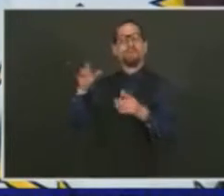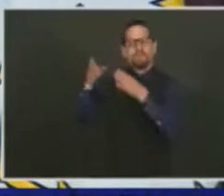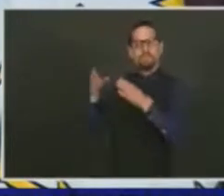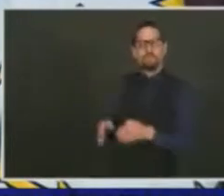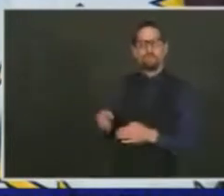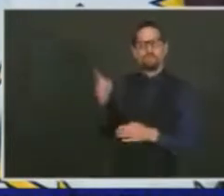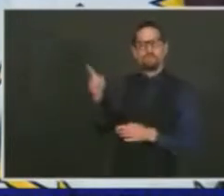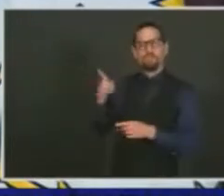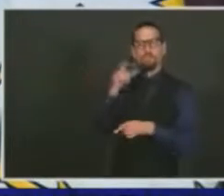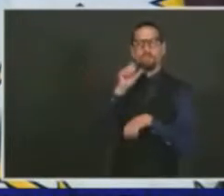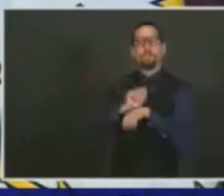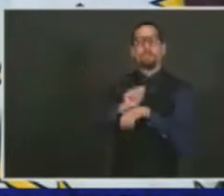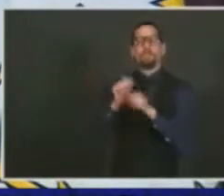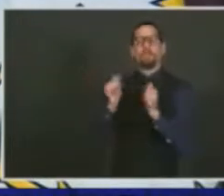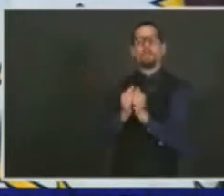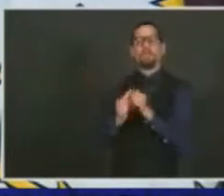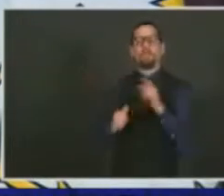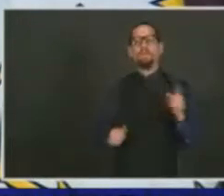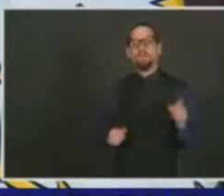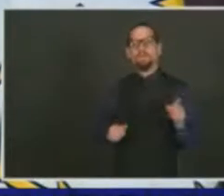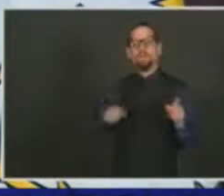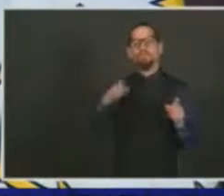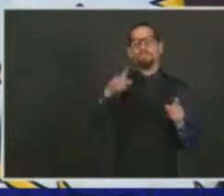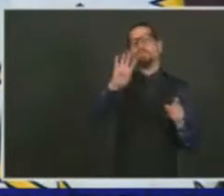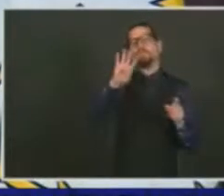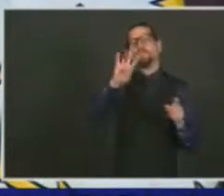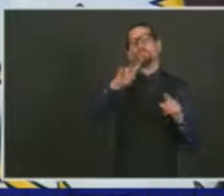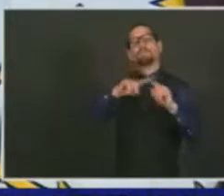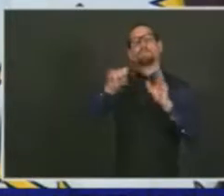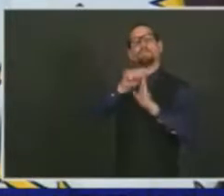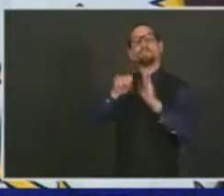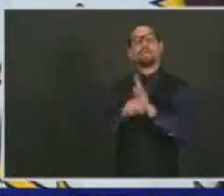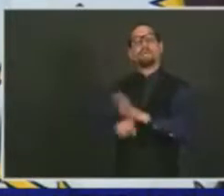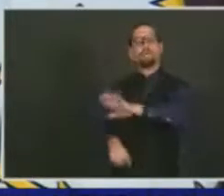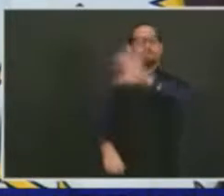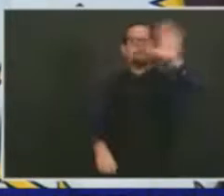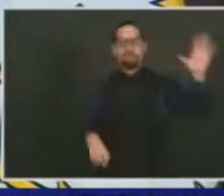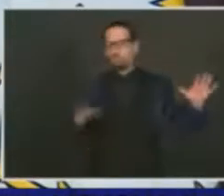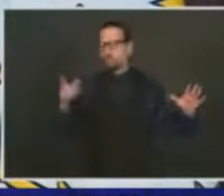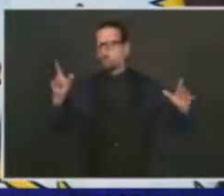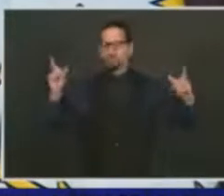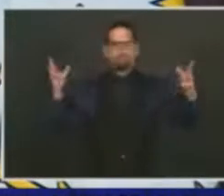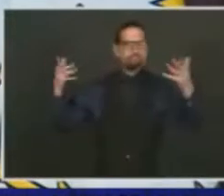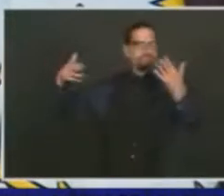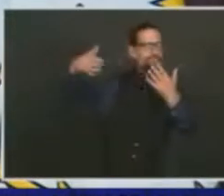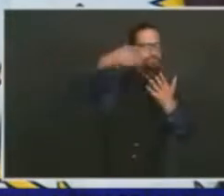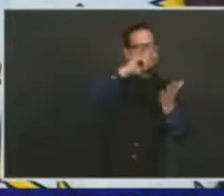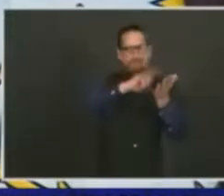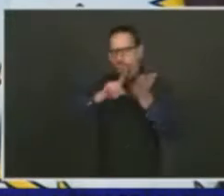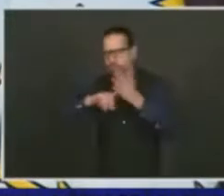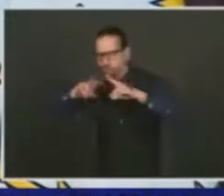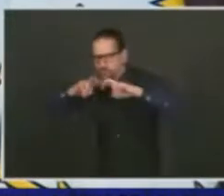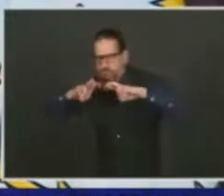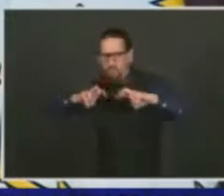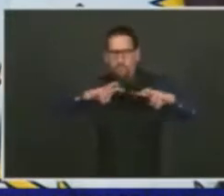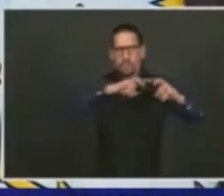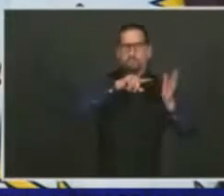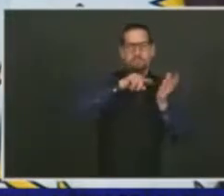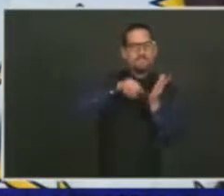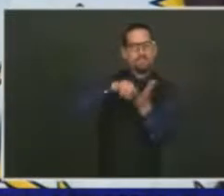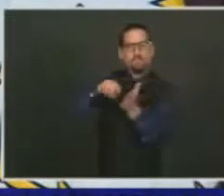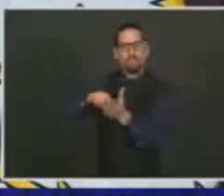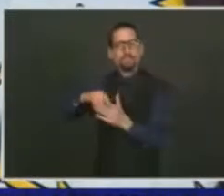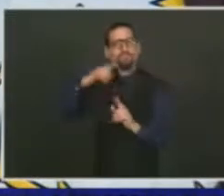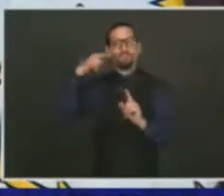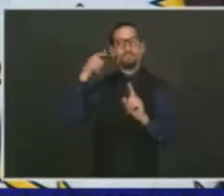in 47 states. And interestingly, she found an infection rate of